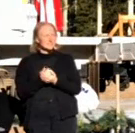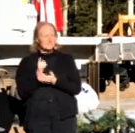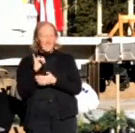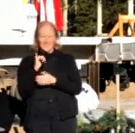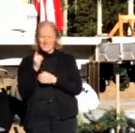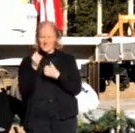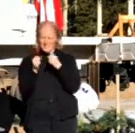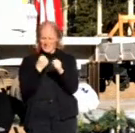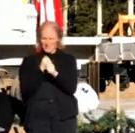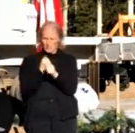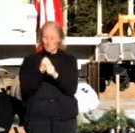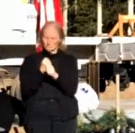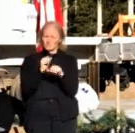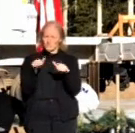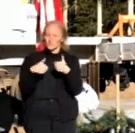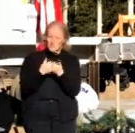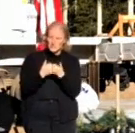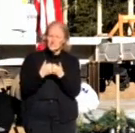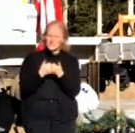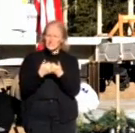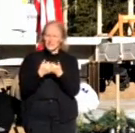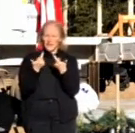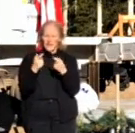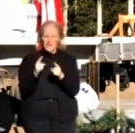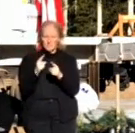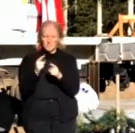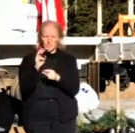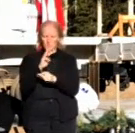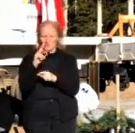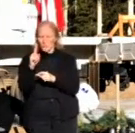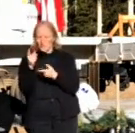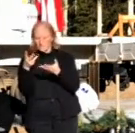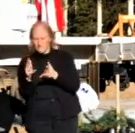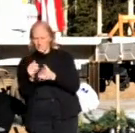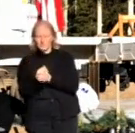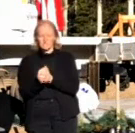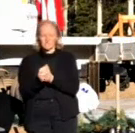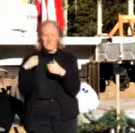And that year had been challenging. We had seen the end of World War I. We had